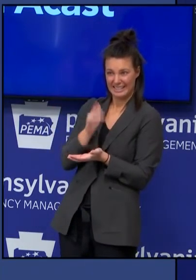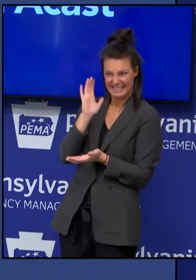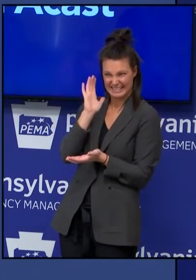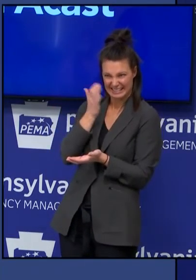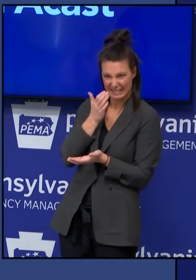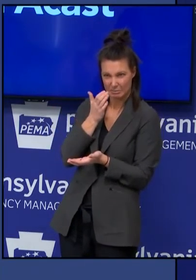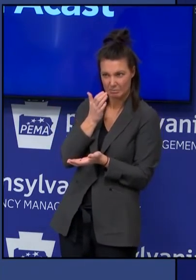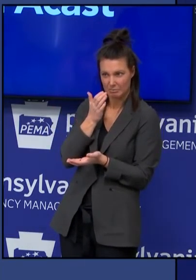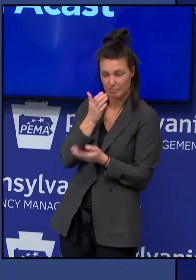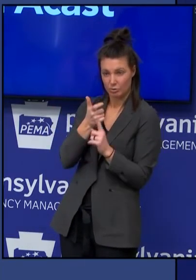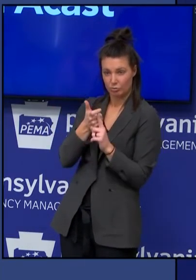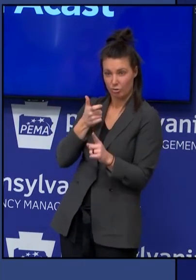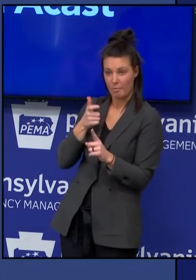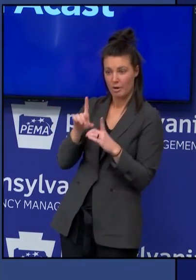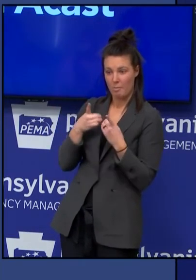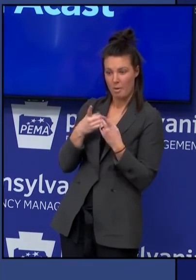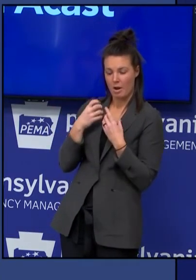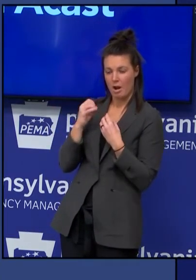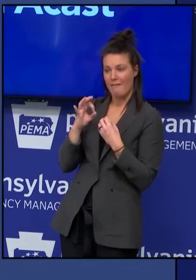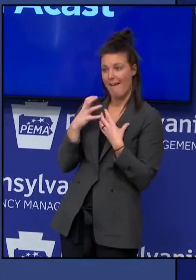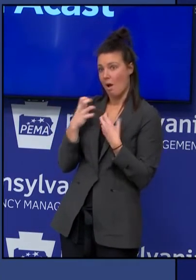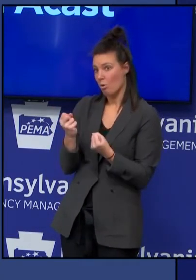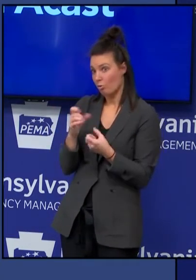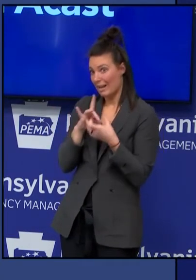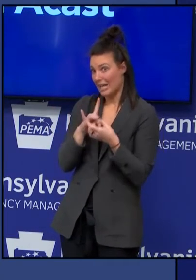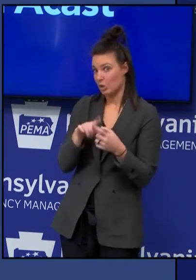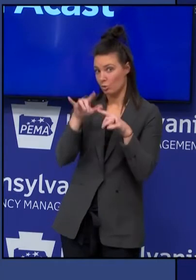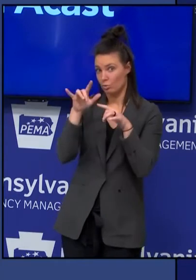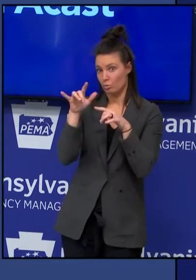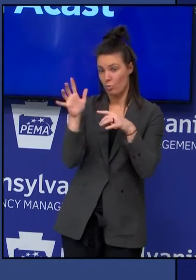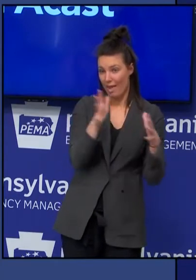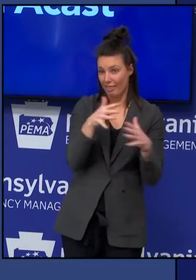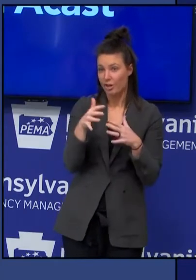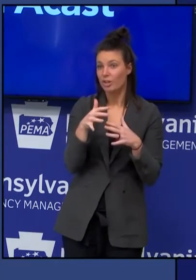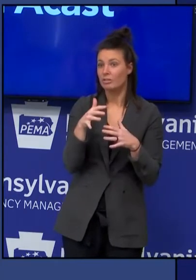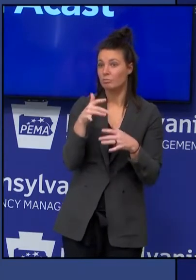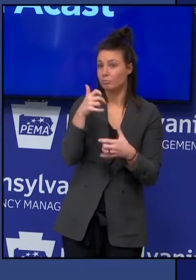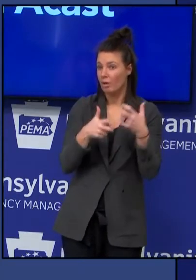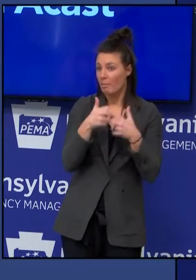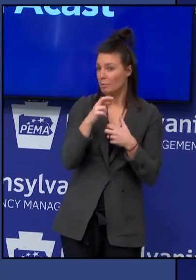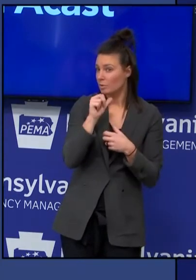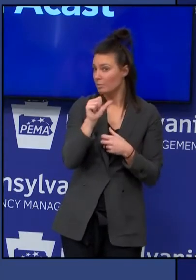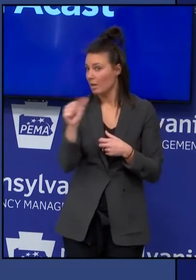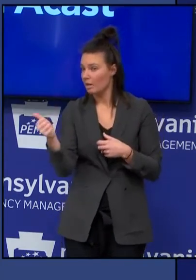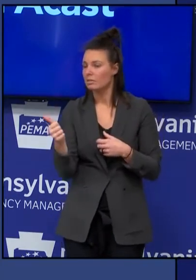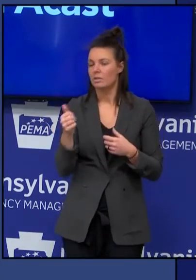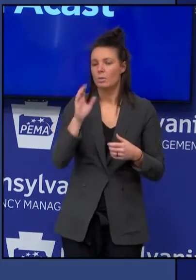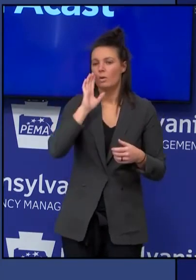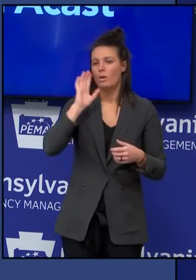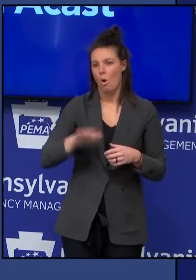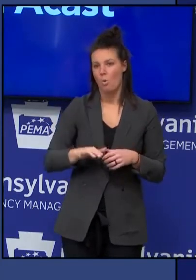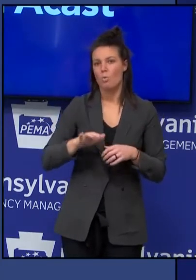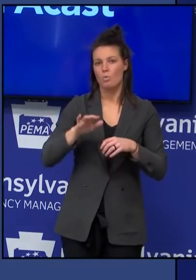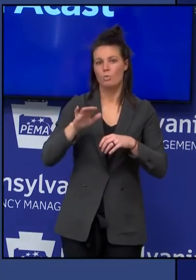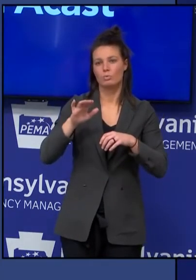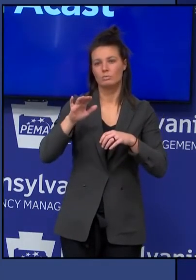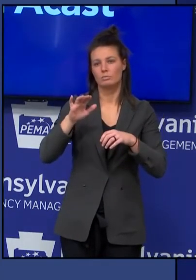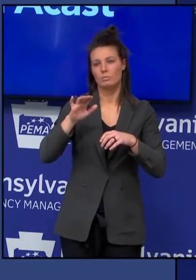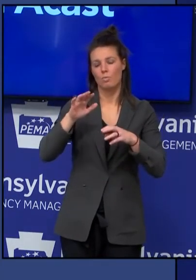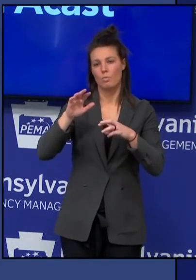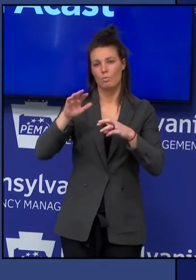be from the Department of Health related to weather issues, or is it something else? We know that weather issues have come up, the